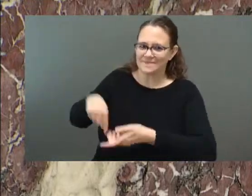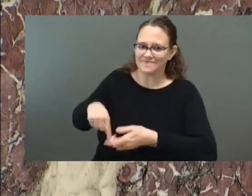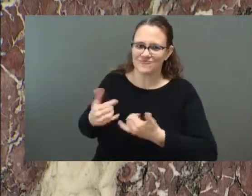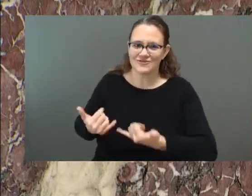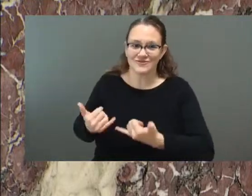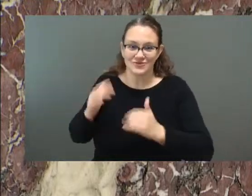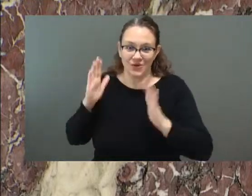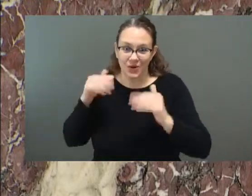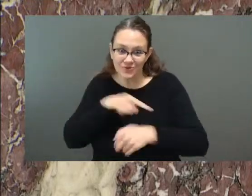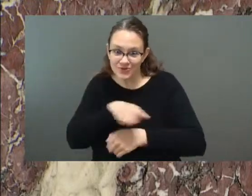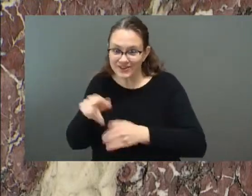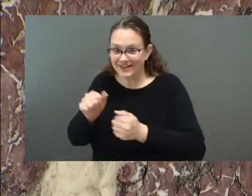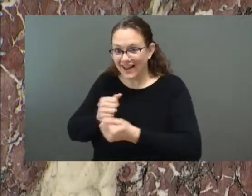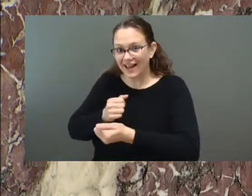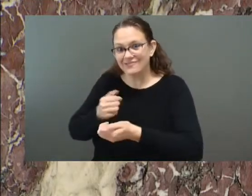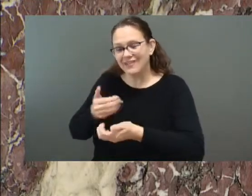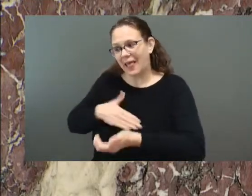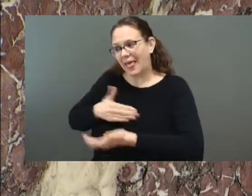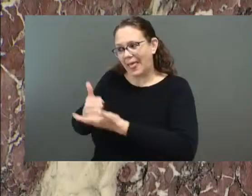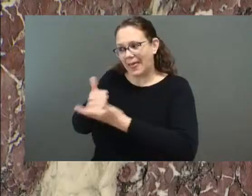welcome.